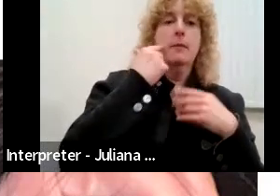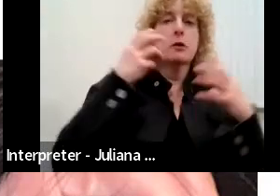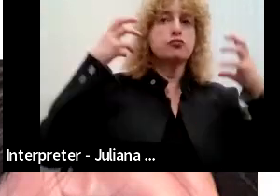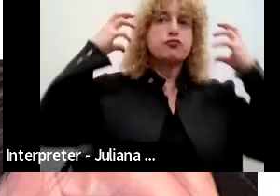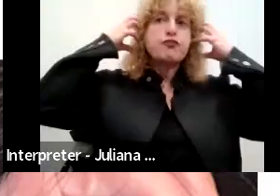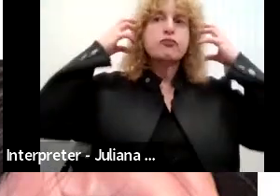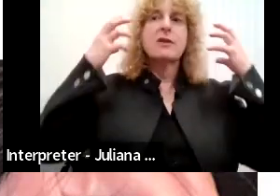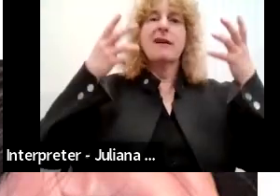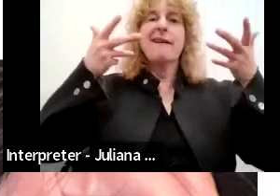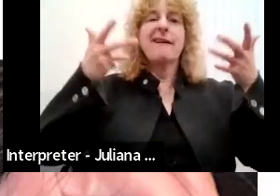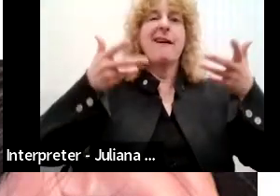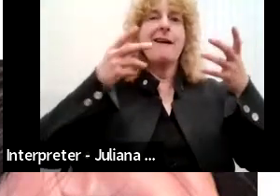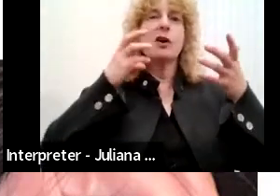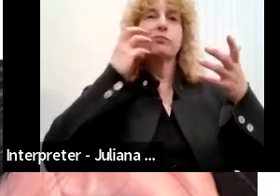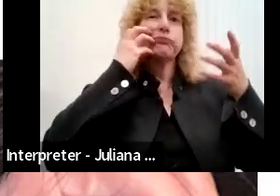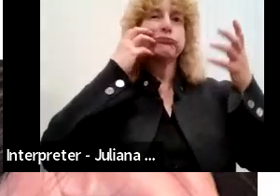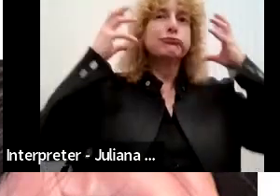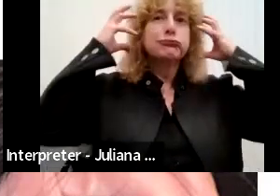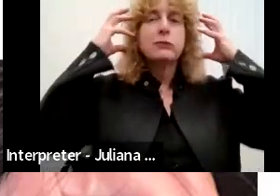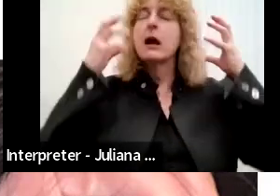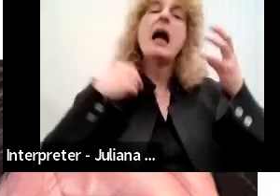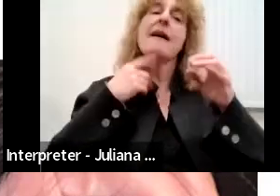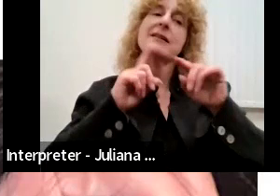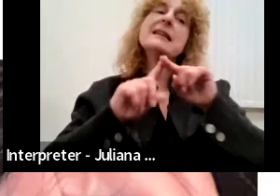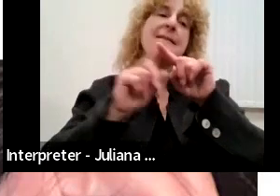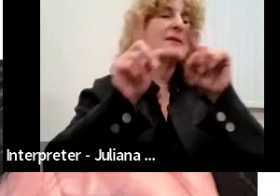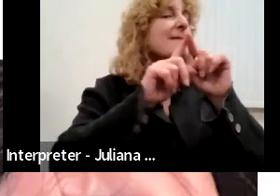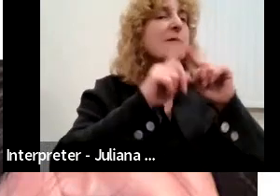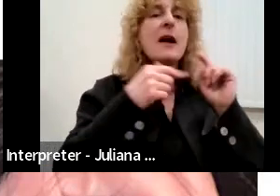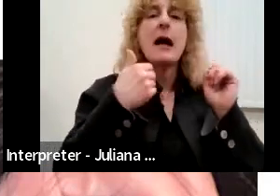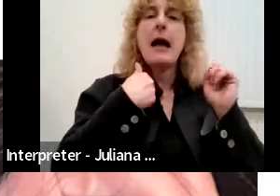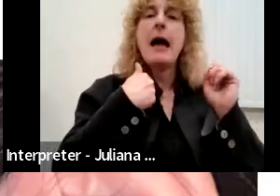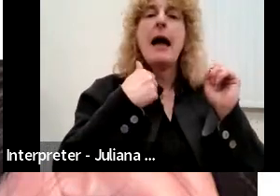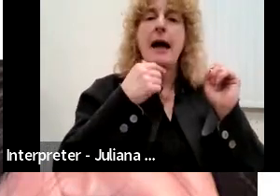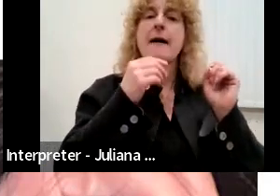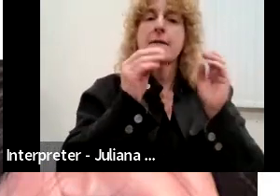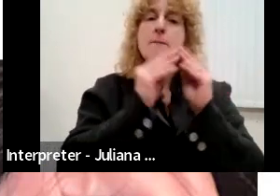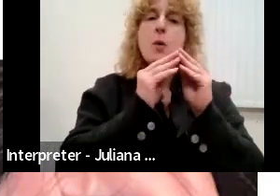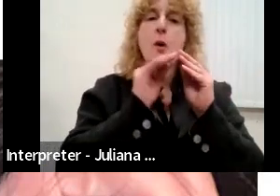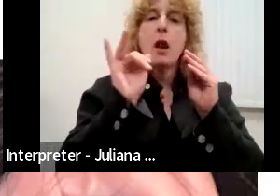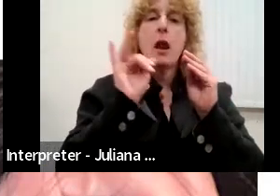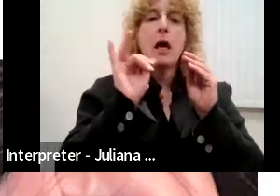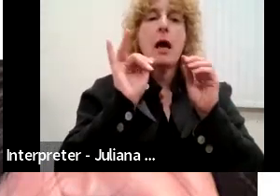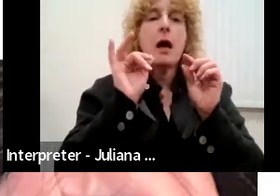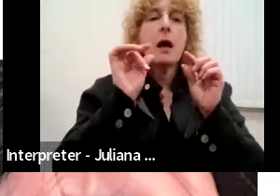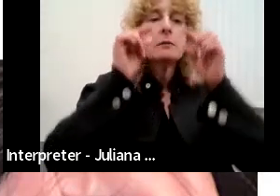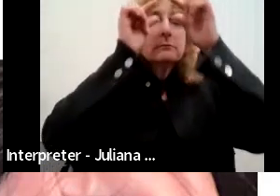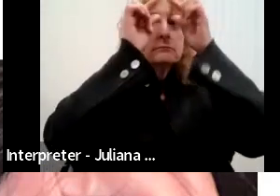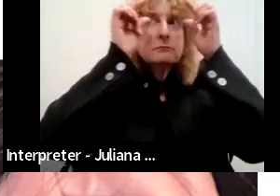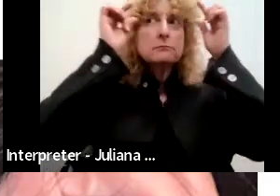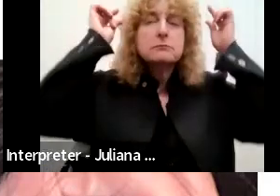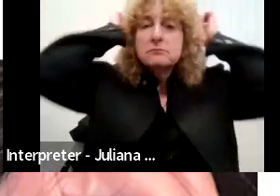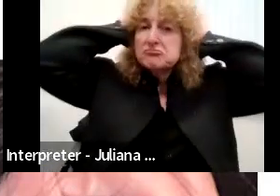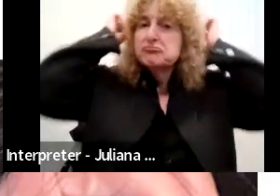bulkier. There are different headphones out there. There are the band shaped headphones that just look like a headband, they wrap